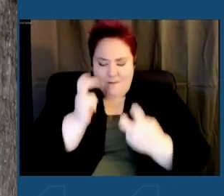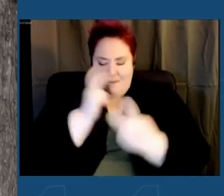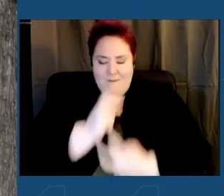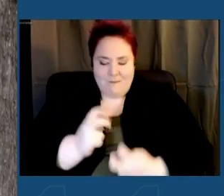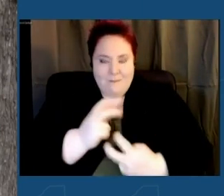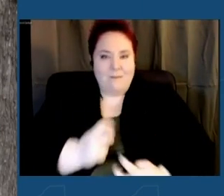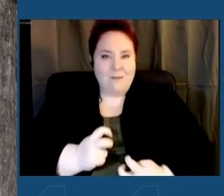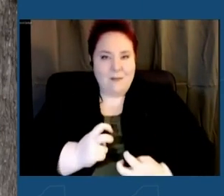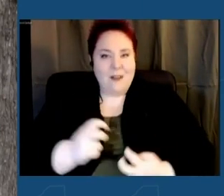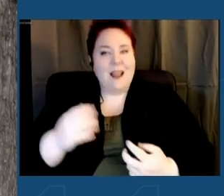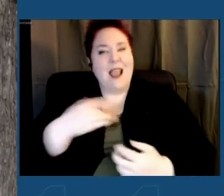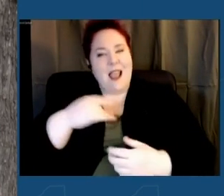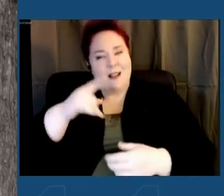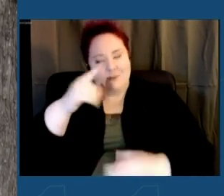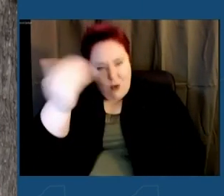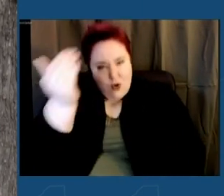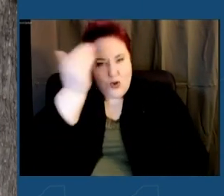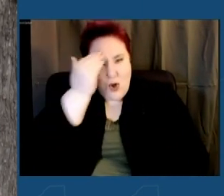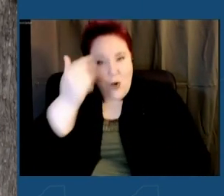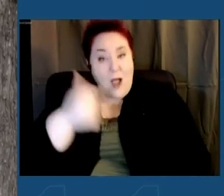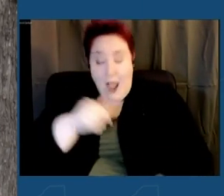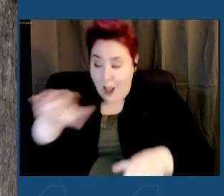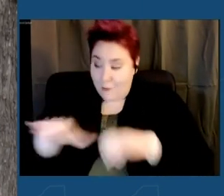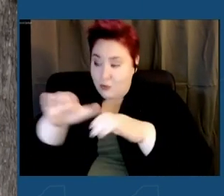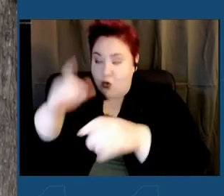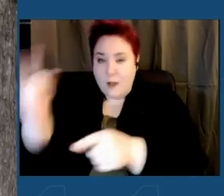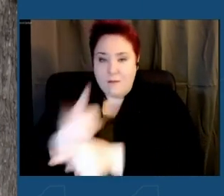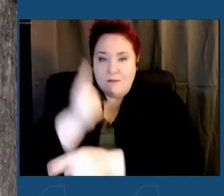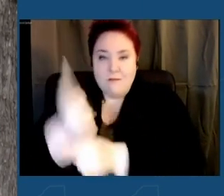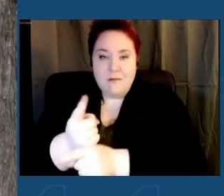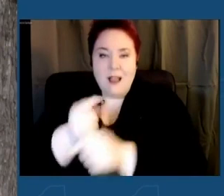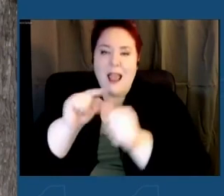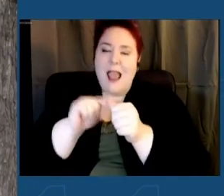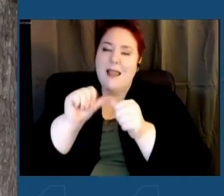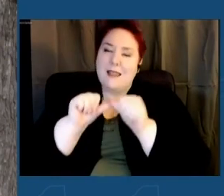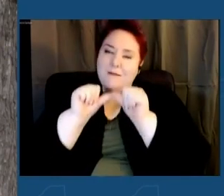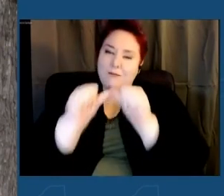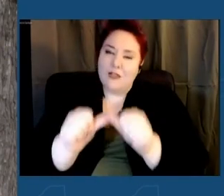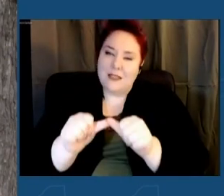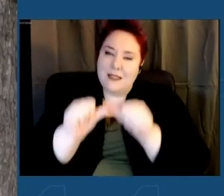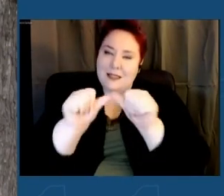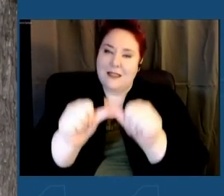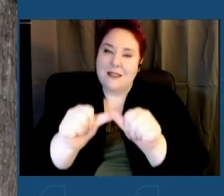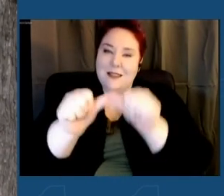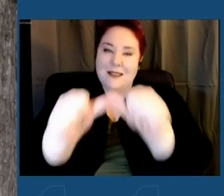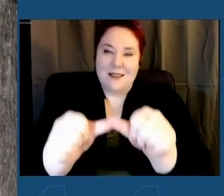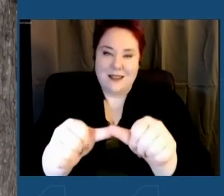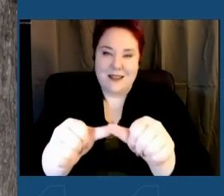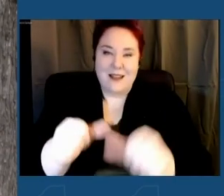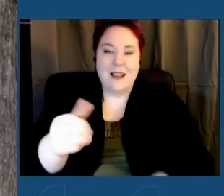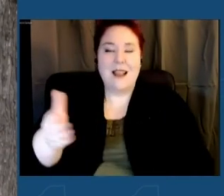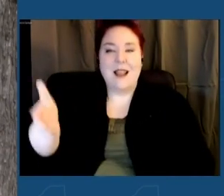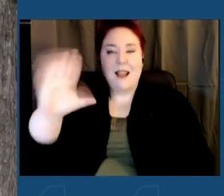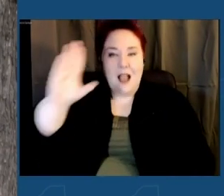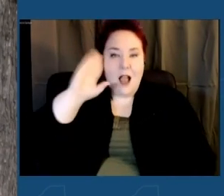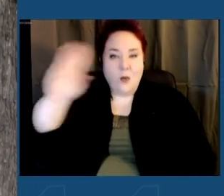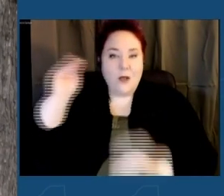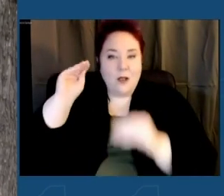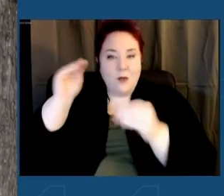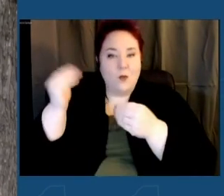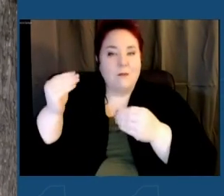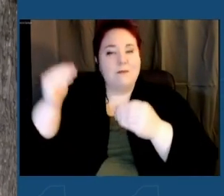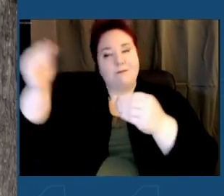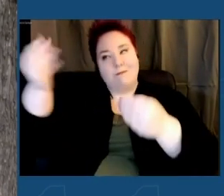is right. And then persist and persist and persist, and God will reward you, and you